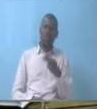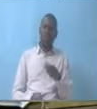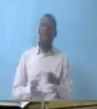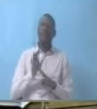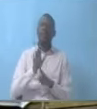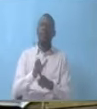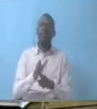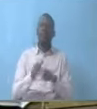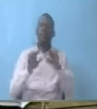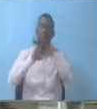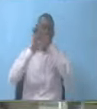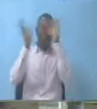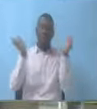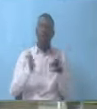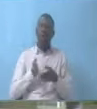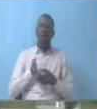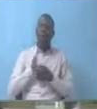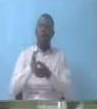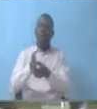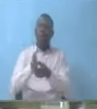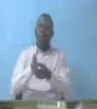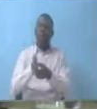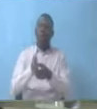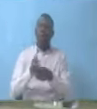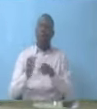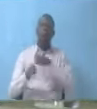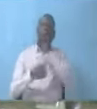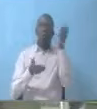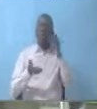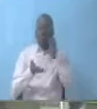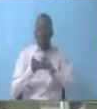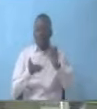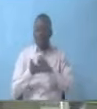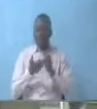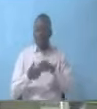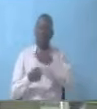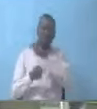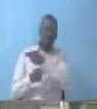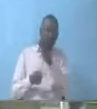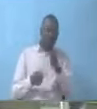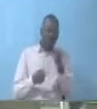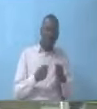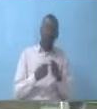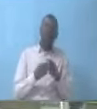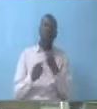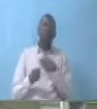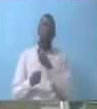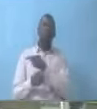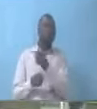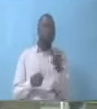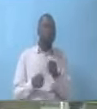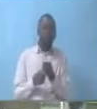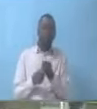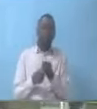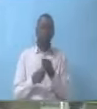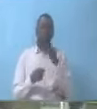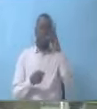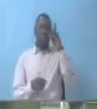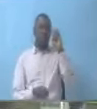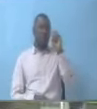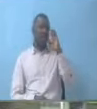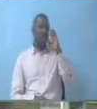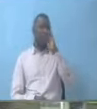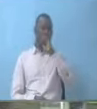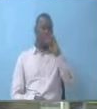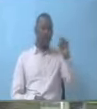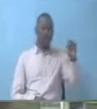directors, all secretaries of this, all secretaries. But some of these decrees, they name specific individuals.